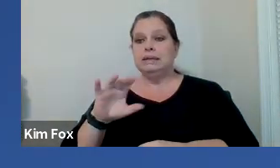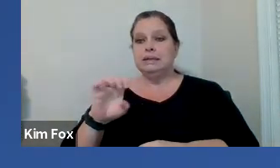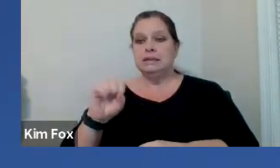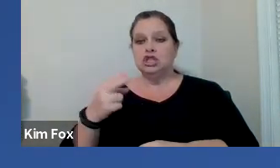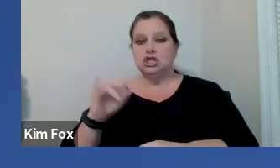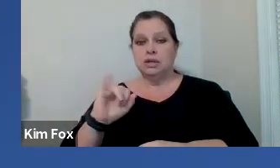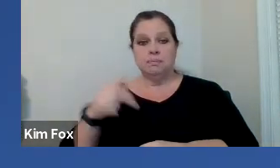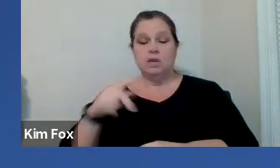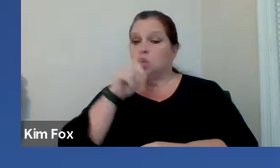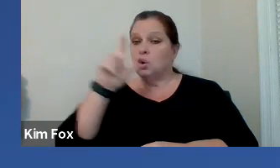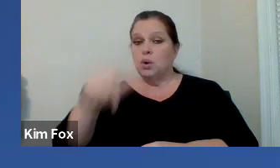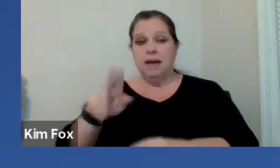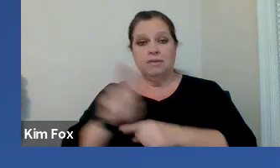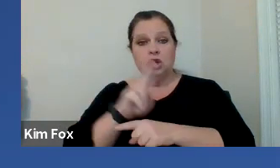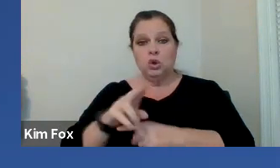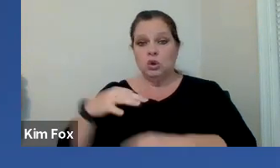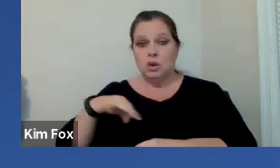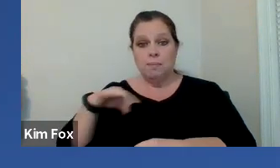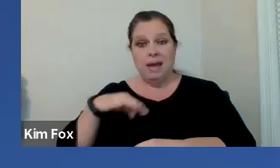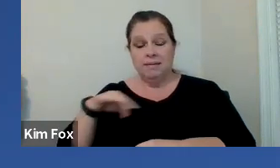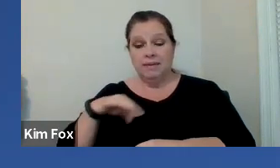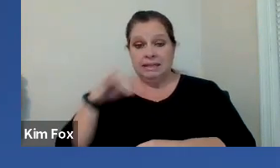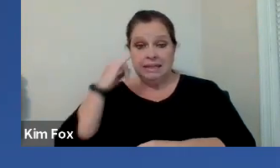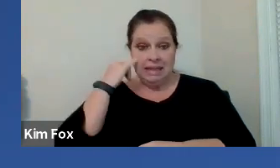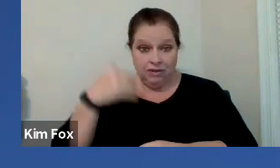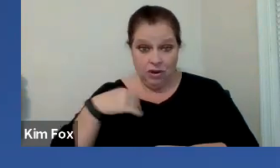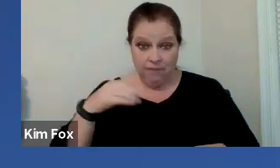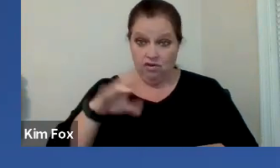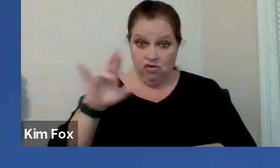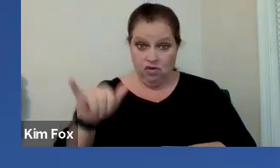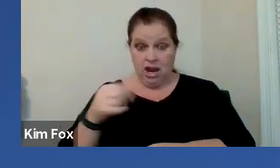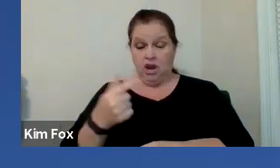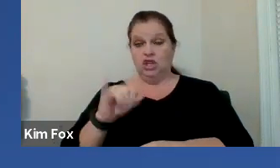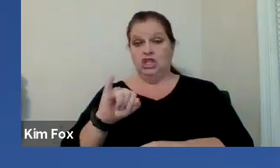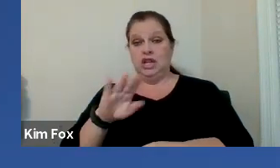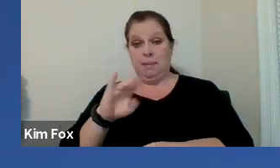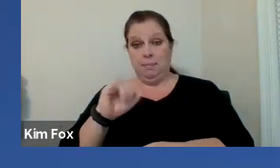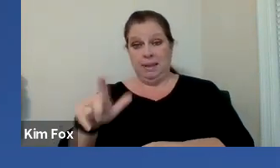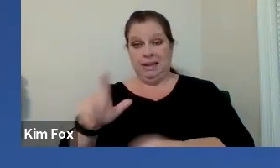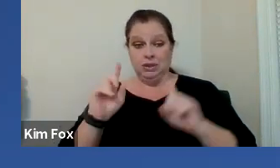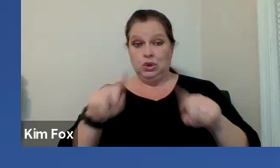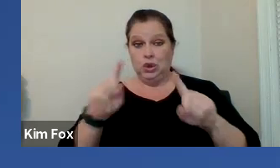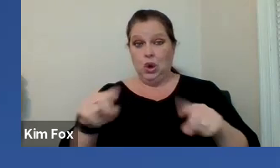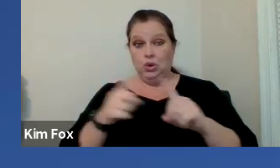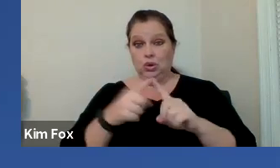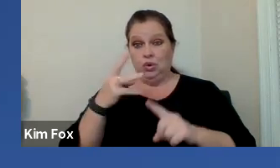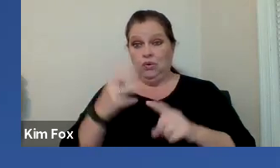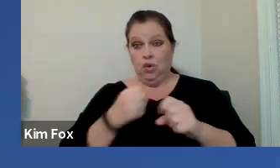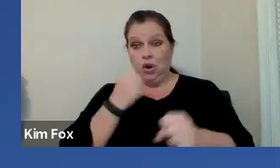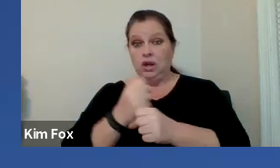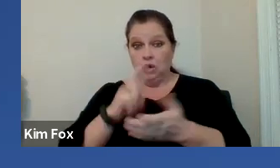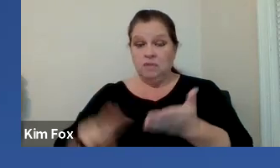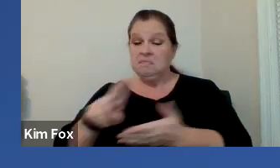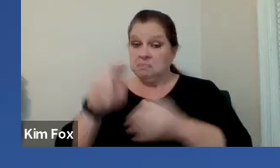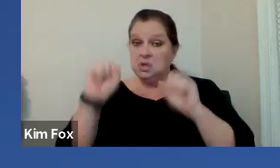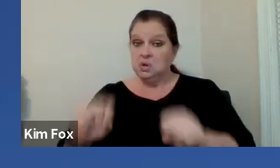your benefits, all of them, if you have the FRI or the GI Bill to go to a four-year university. You can